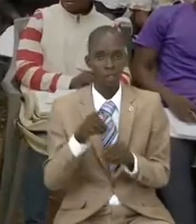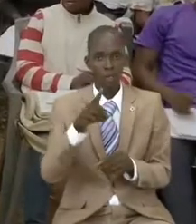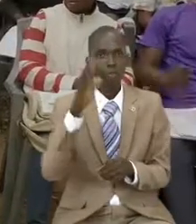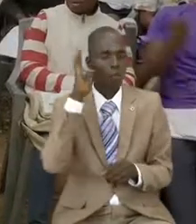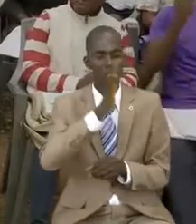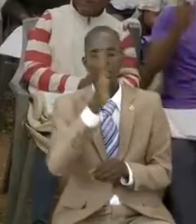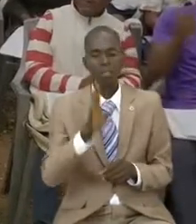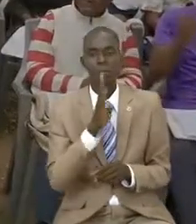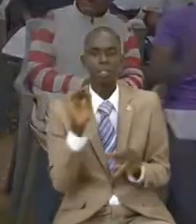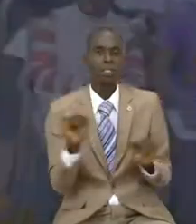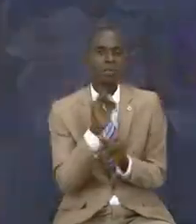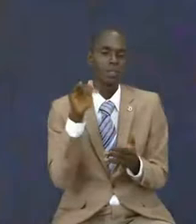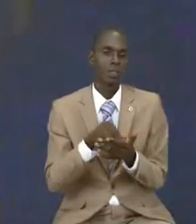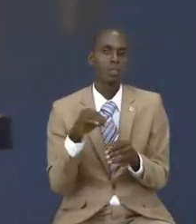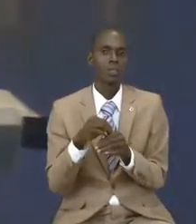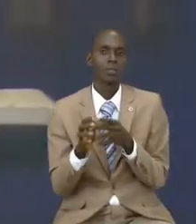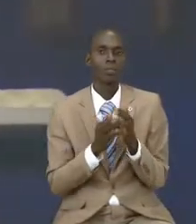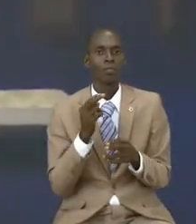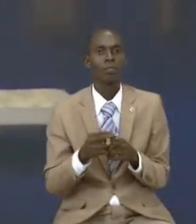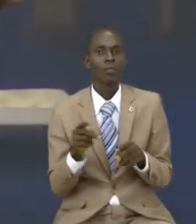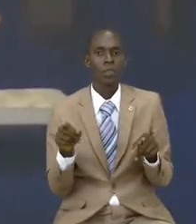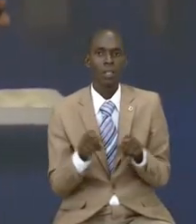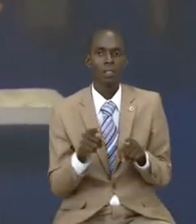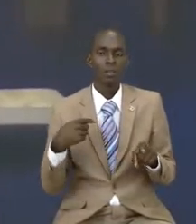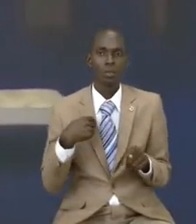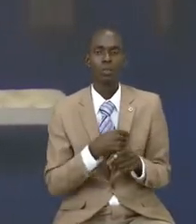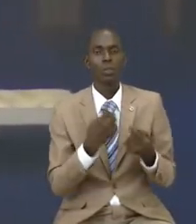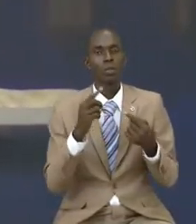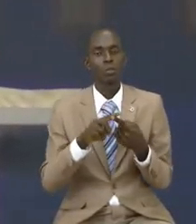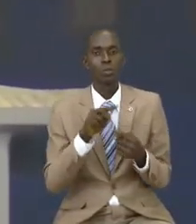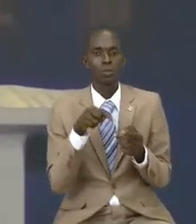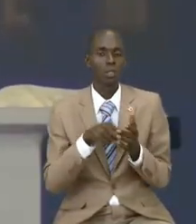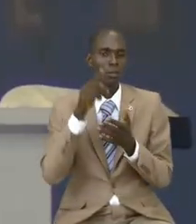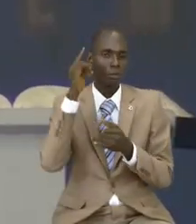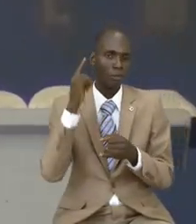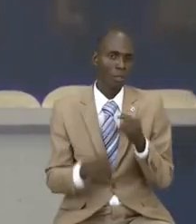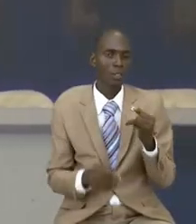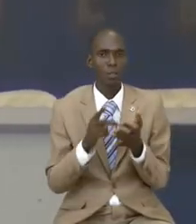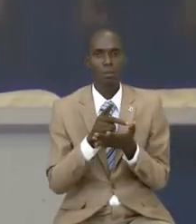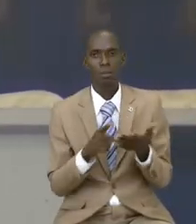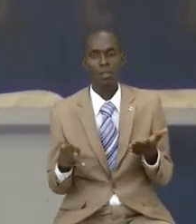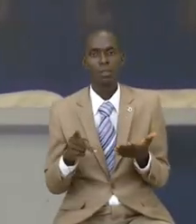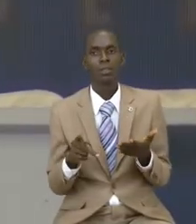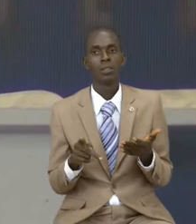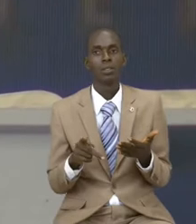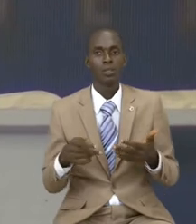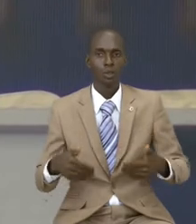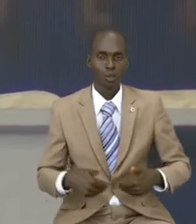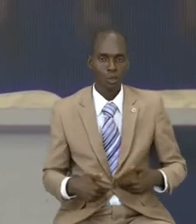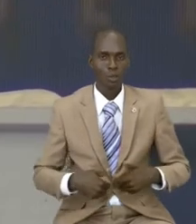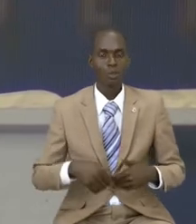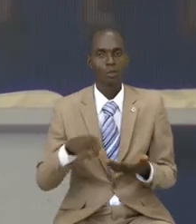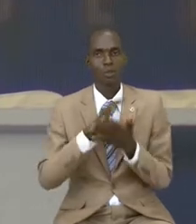again. As we come to this final session, youth choir, God bless